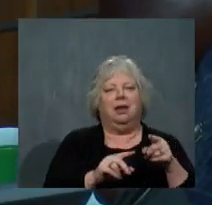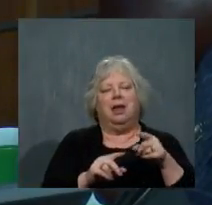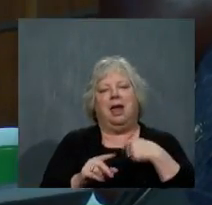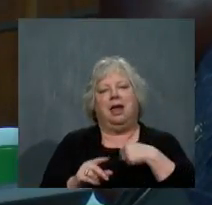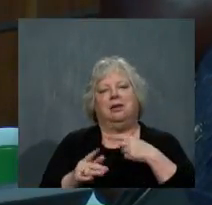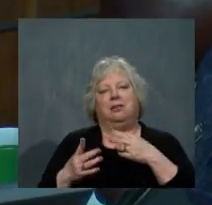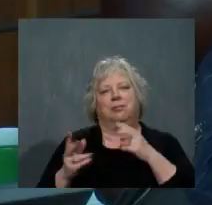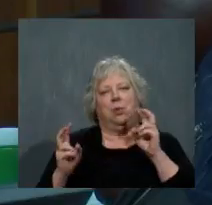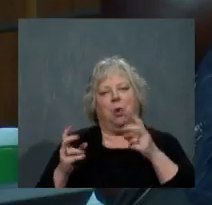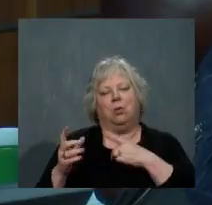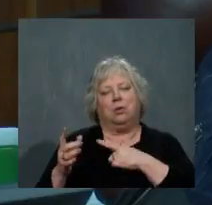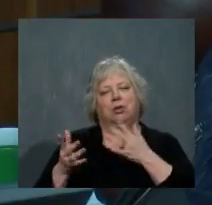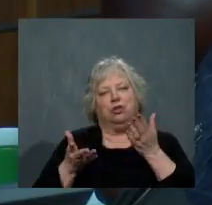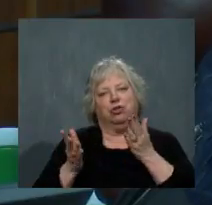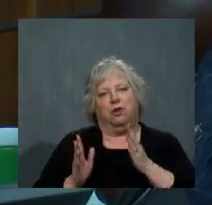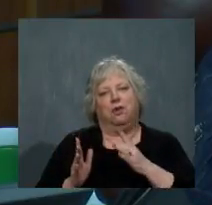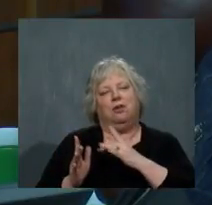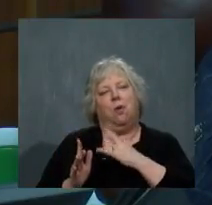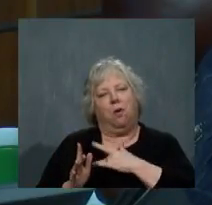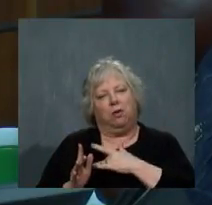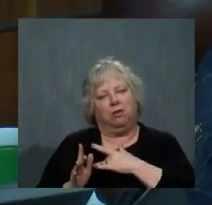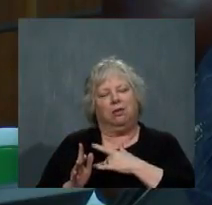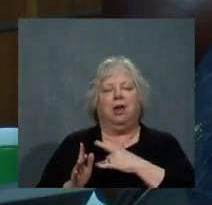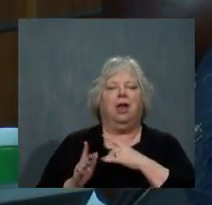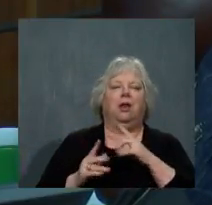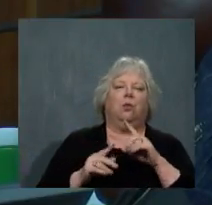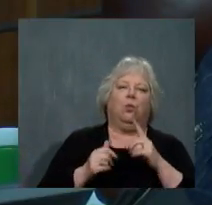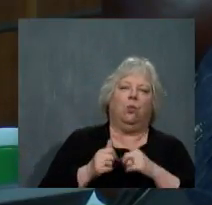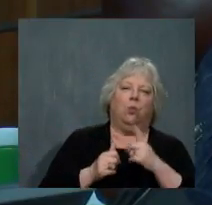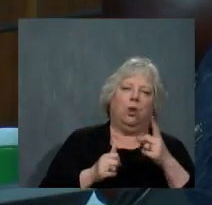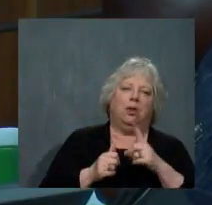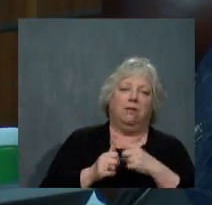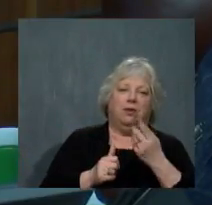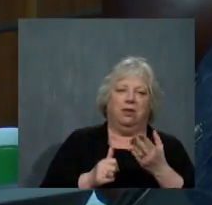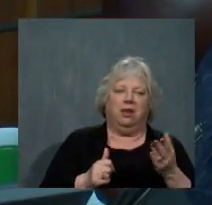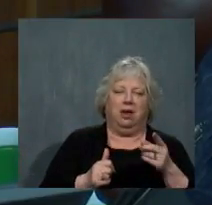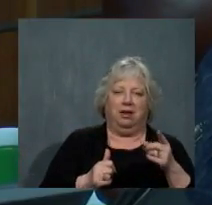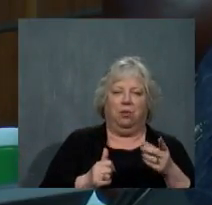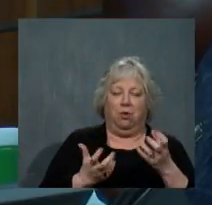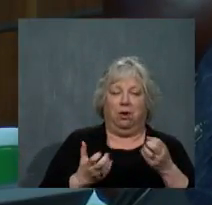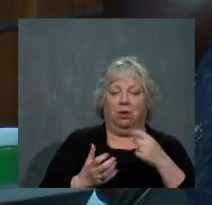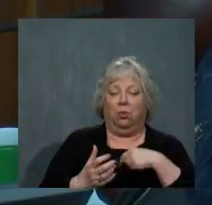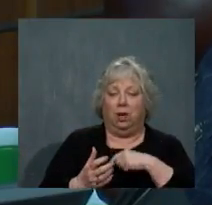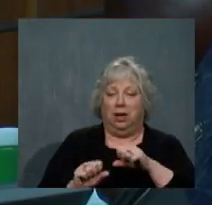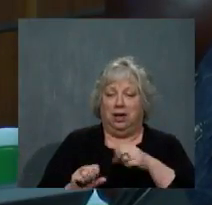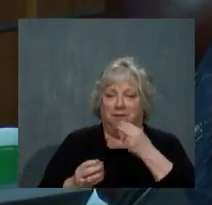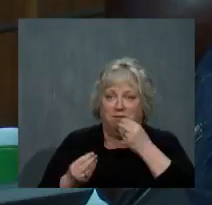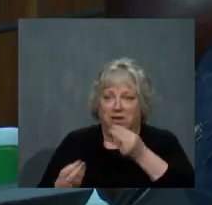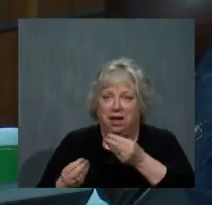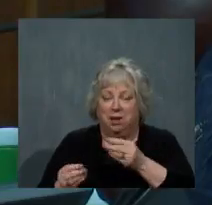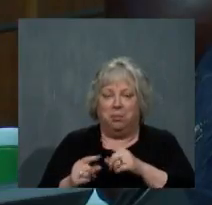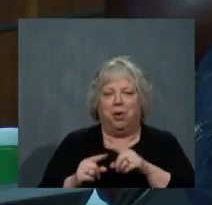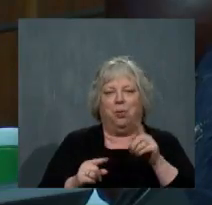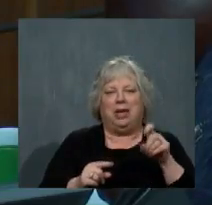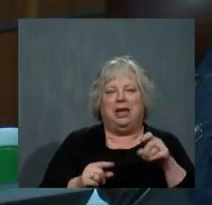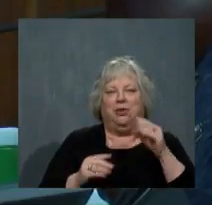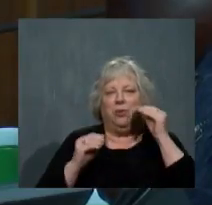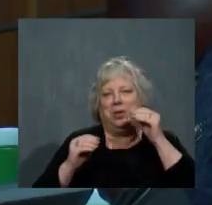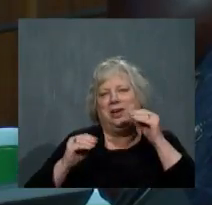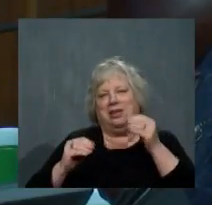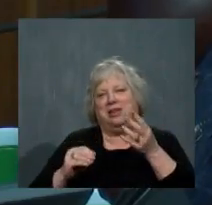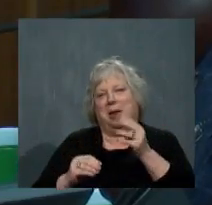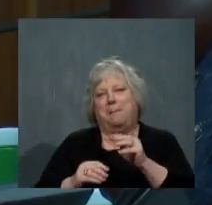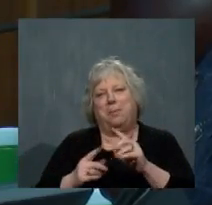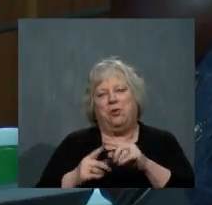addressed once he had his first meeting was, you know, we can feed them, but we need to teach them to fish. And part of that teaching